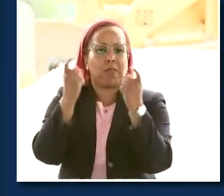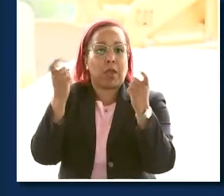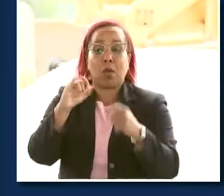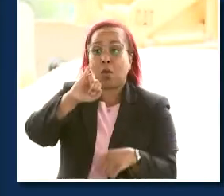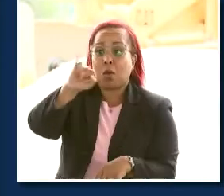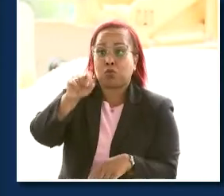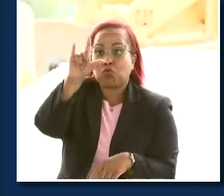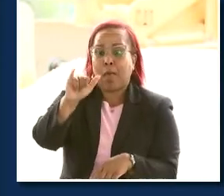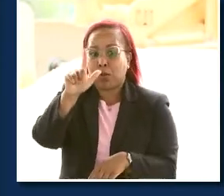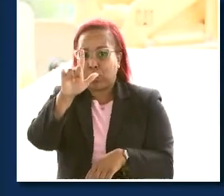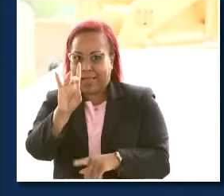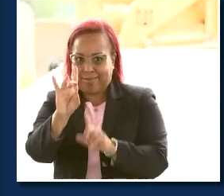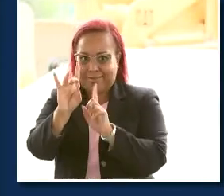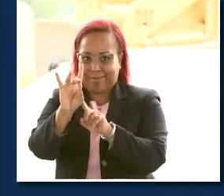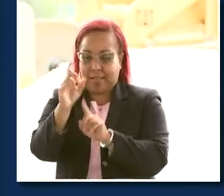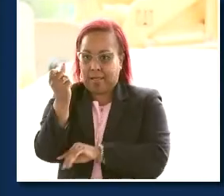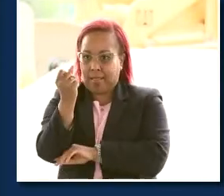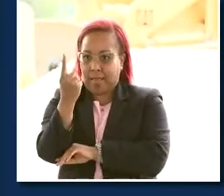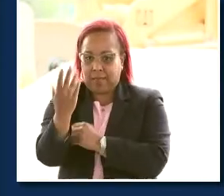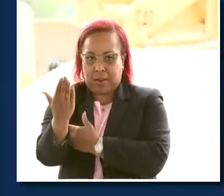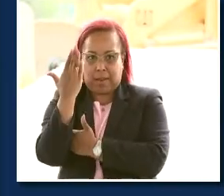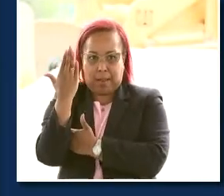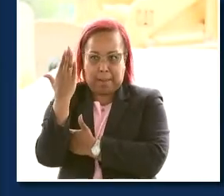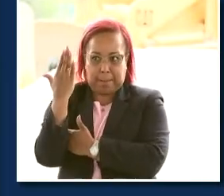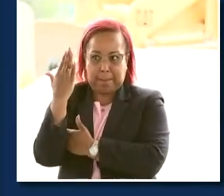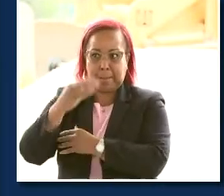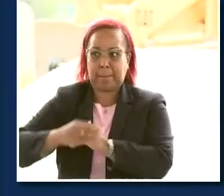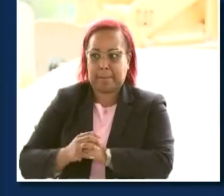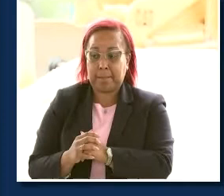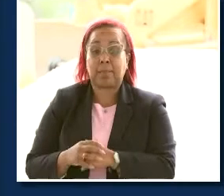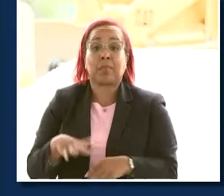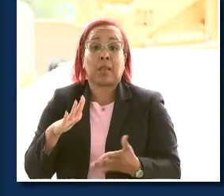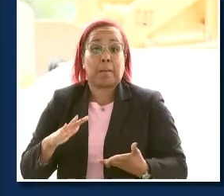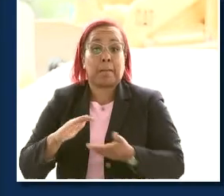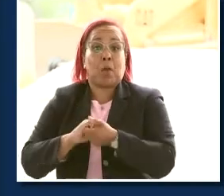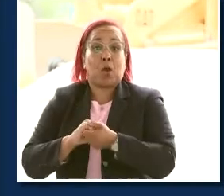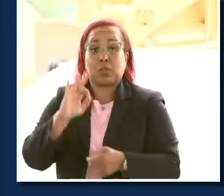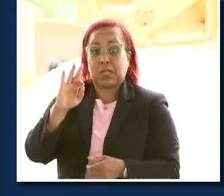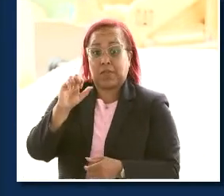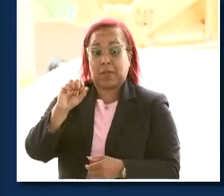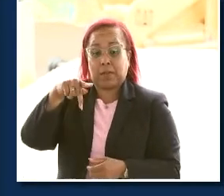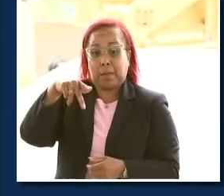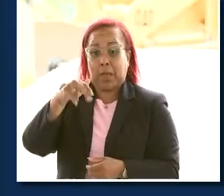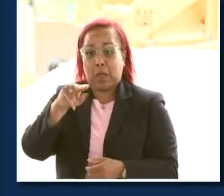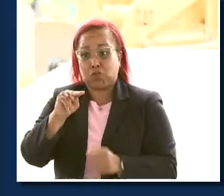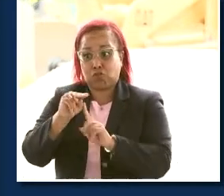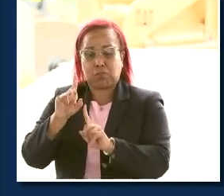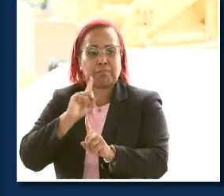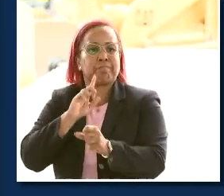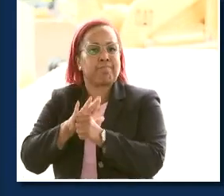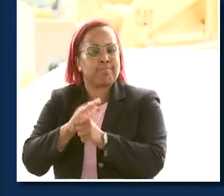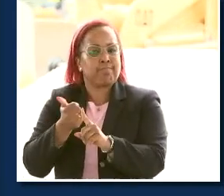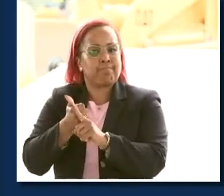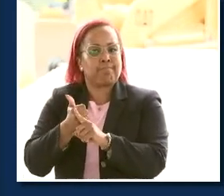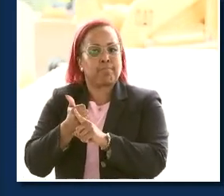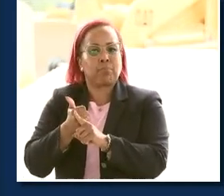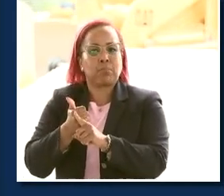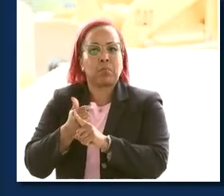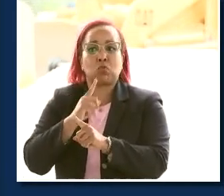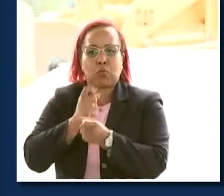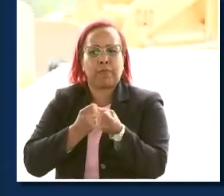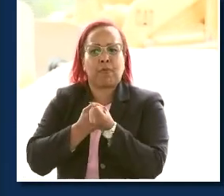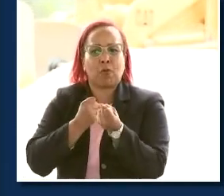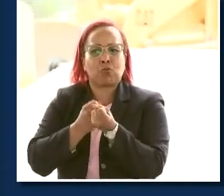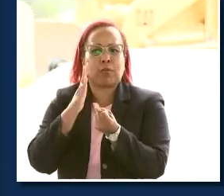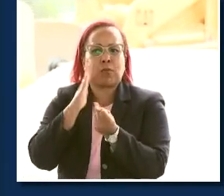July 28th at 11 a.m. Our partners, FH Passion, are equally committed to fostering